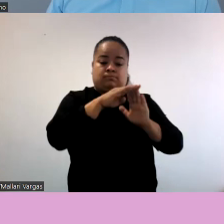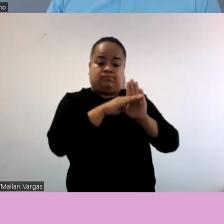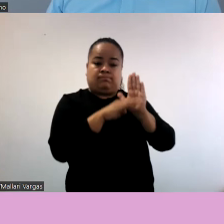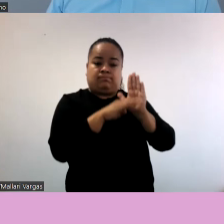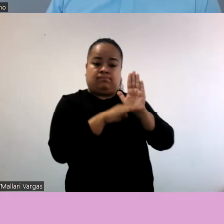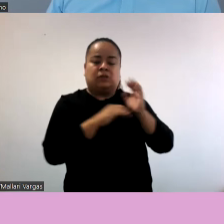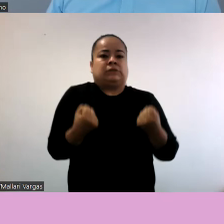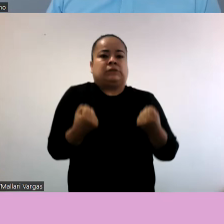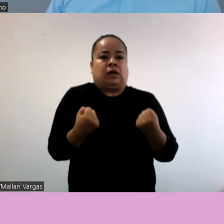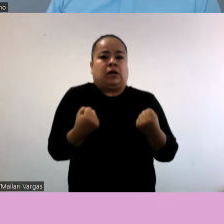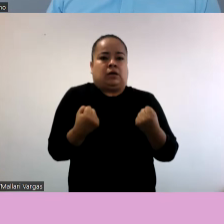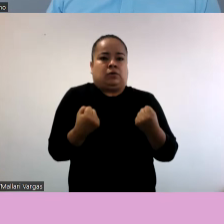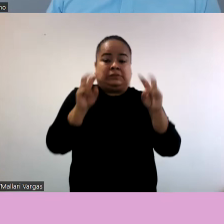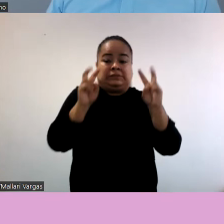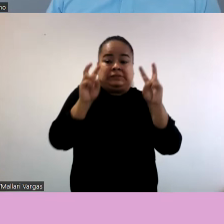preparations, and